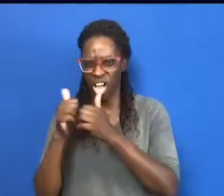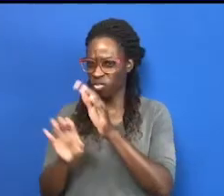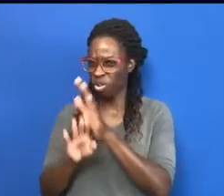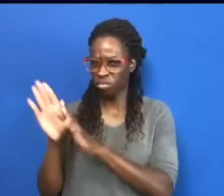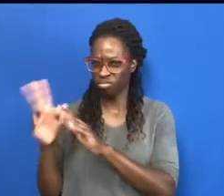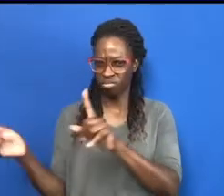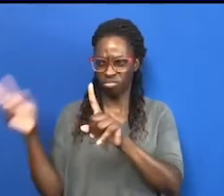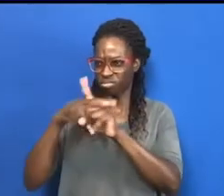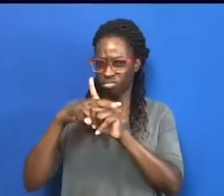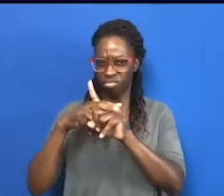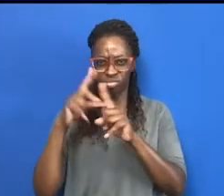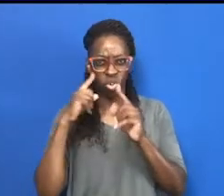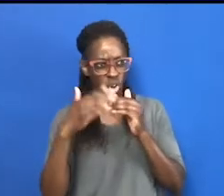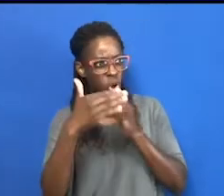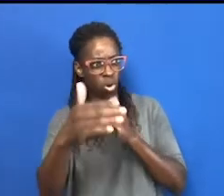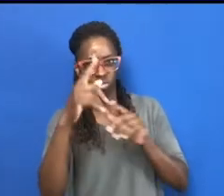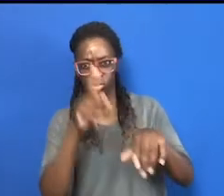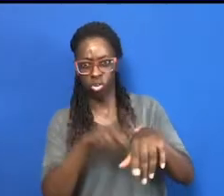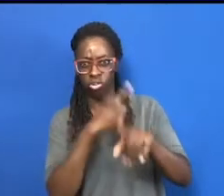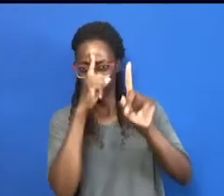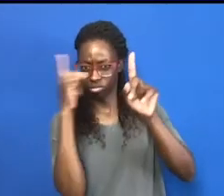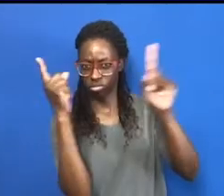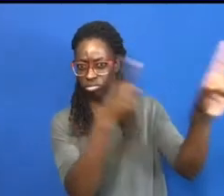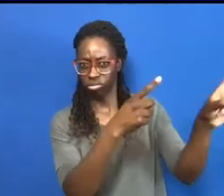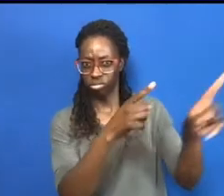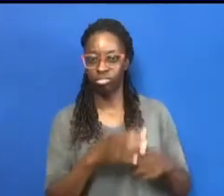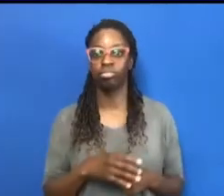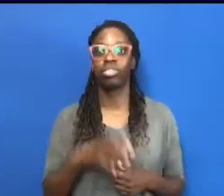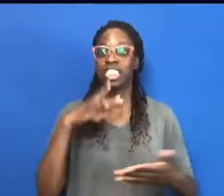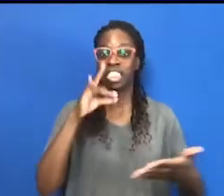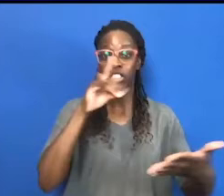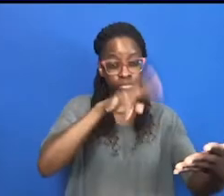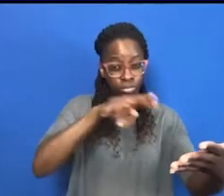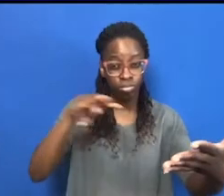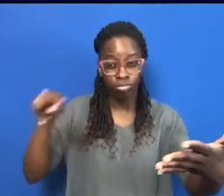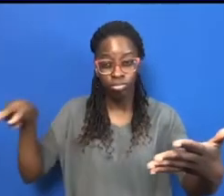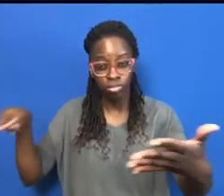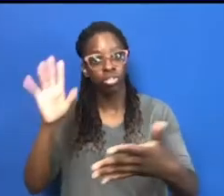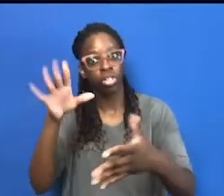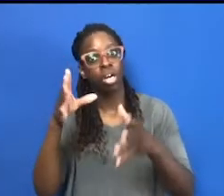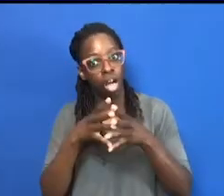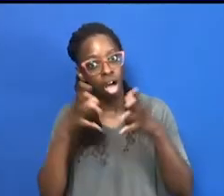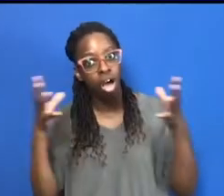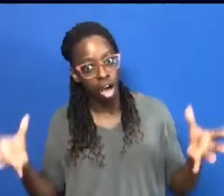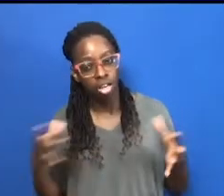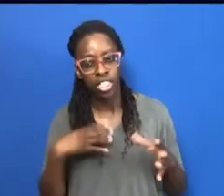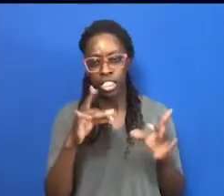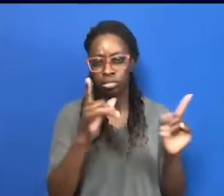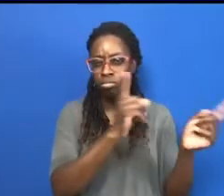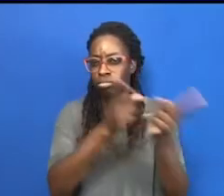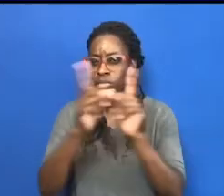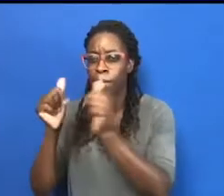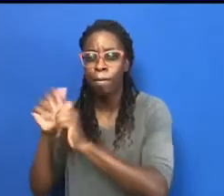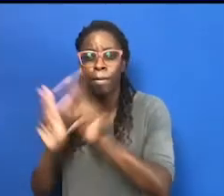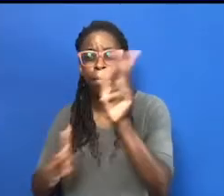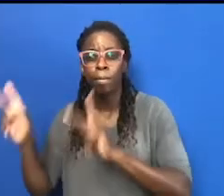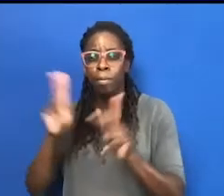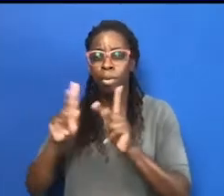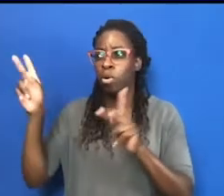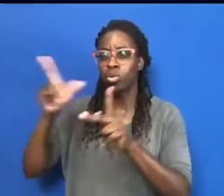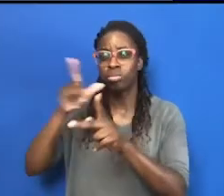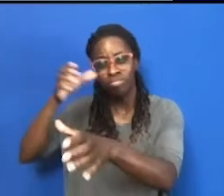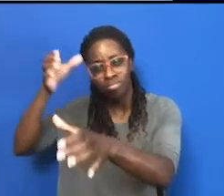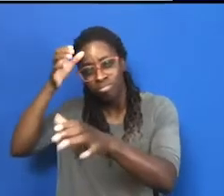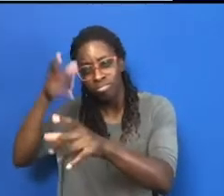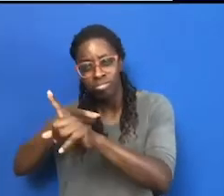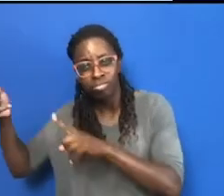answer is through a lot of reading, talking, and garnering expert review. We have gathered all of this in a